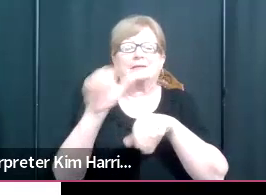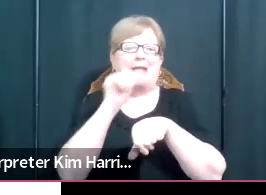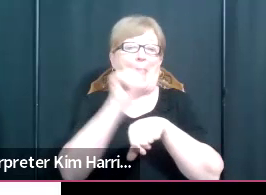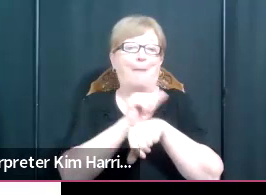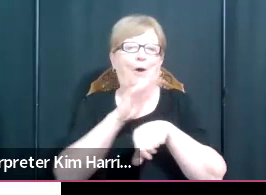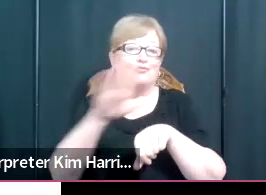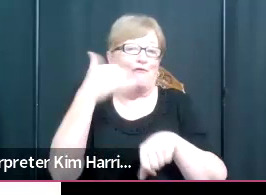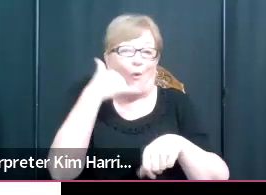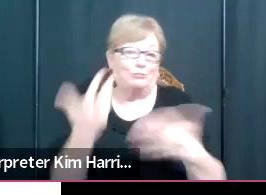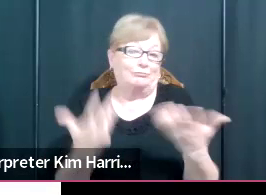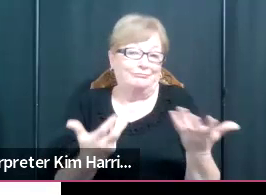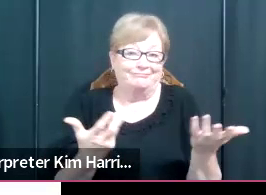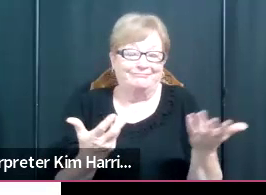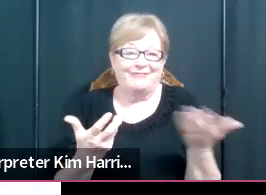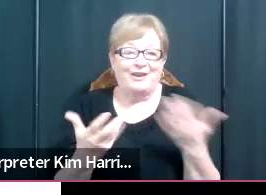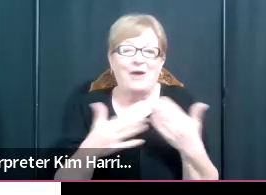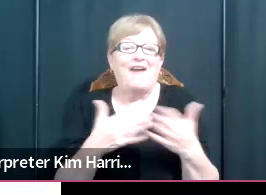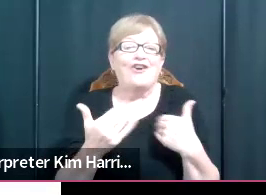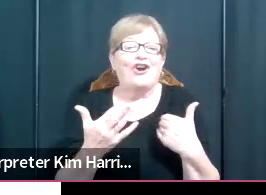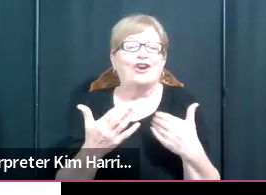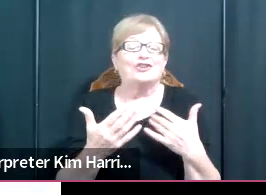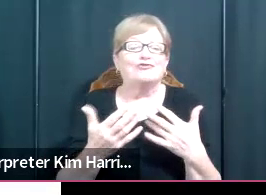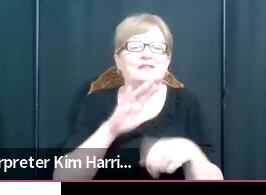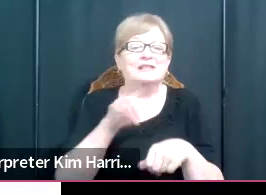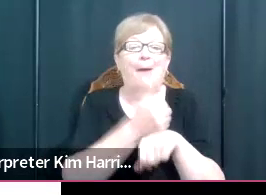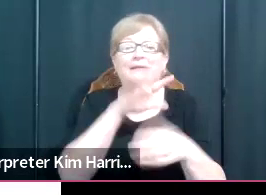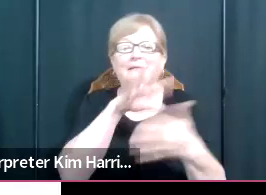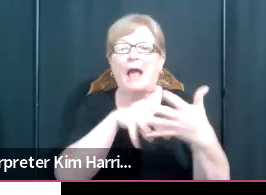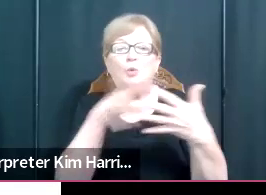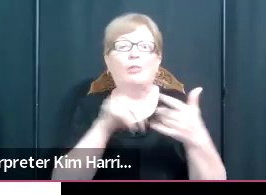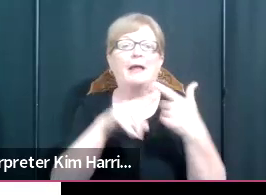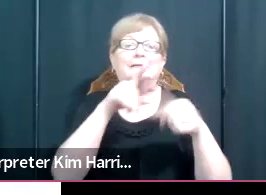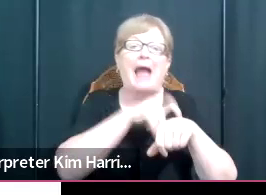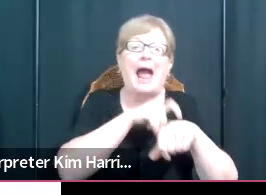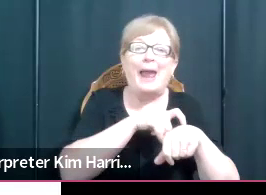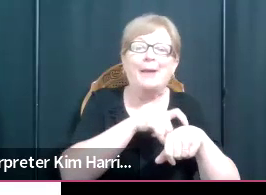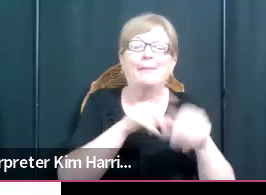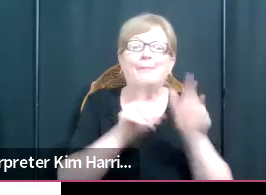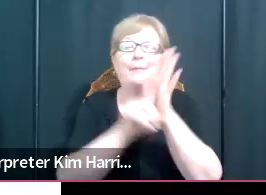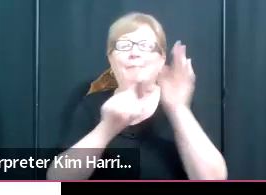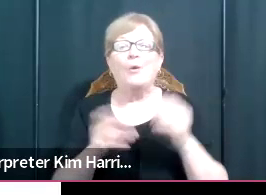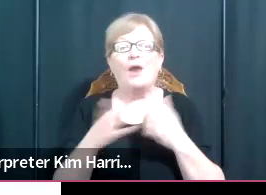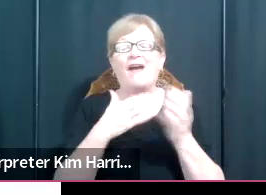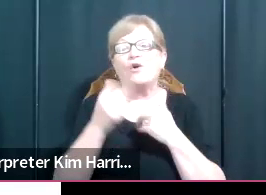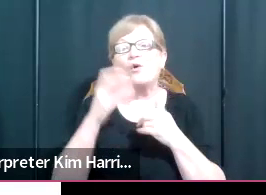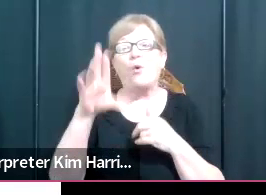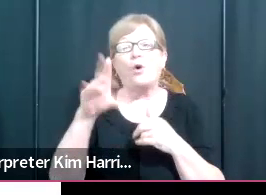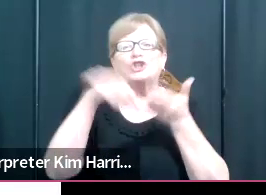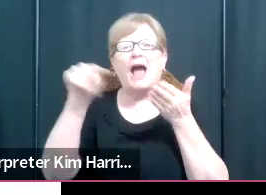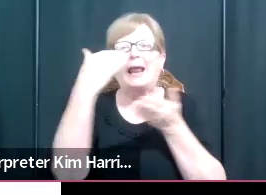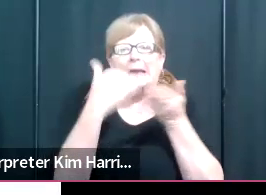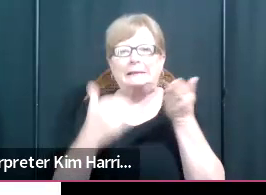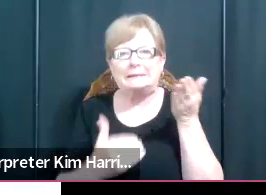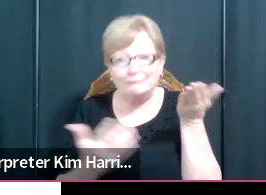and other things that you can do on your phone, like set up schedules and timers and checklists. Because for some